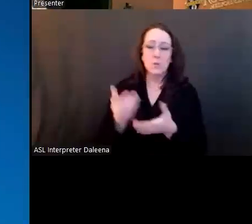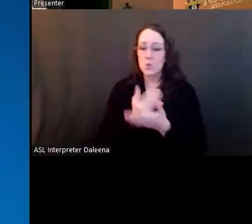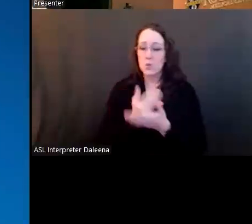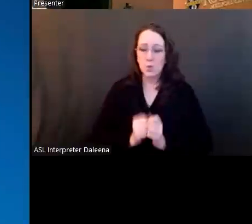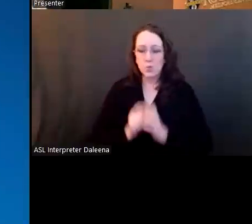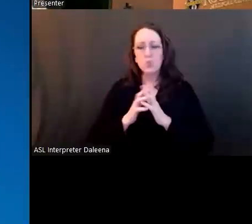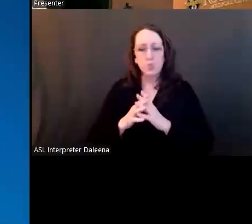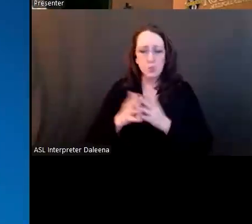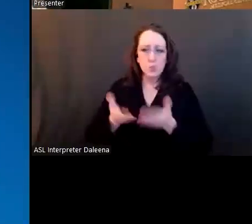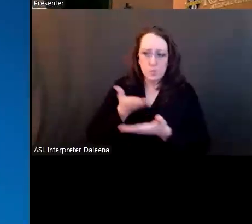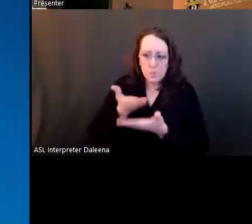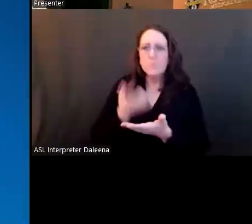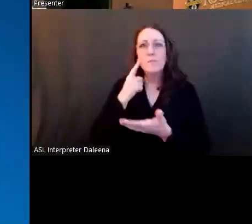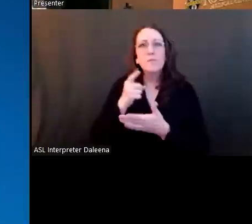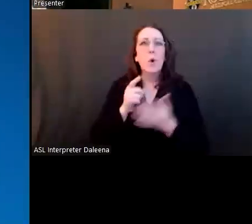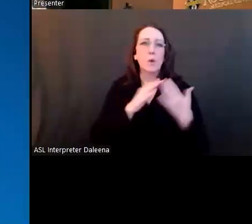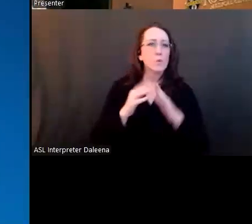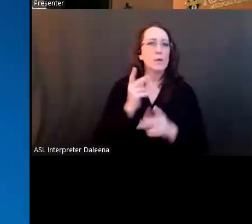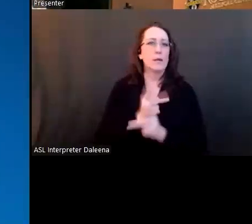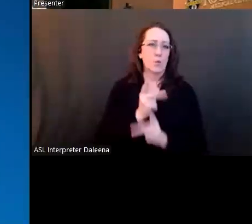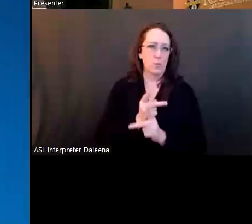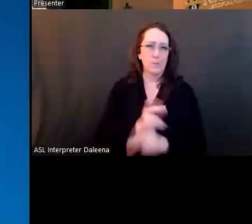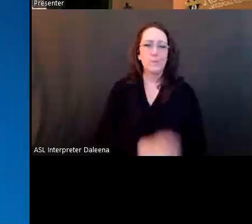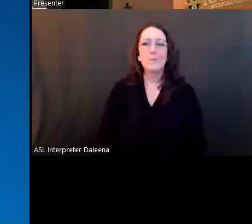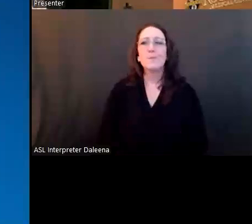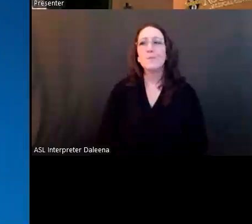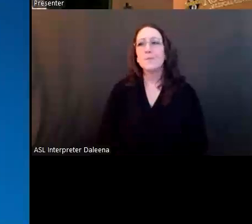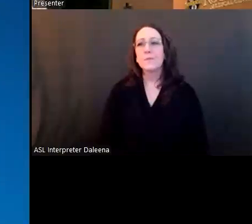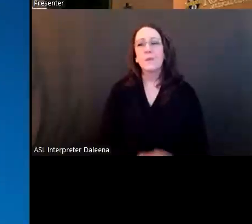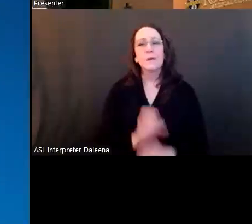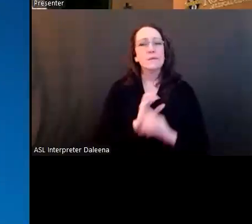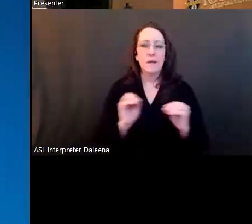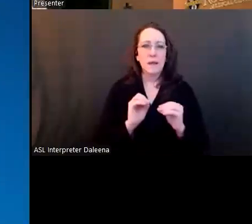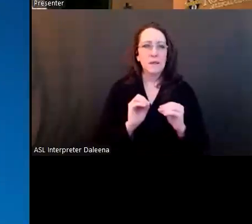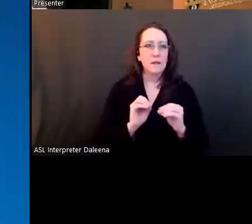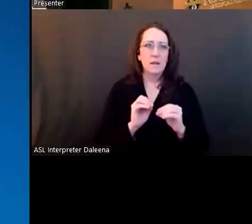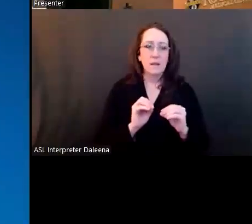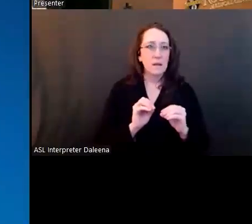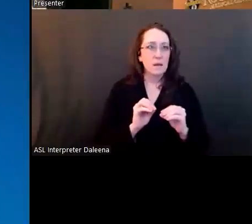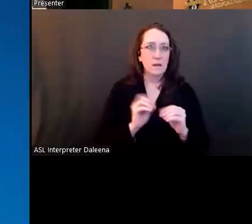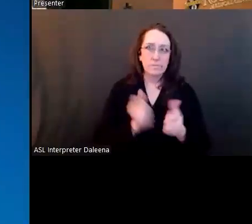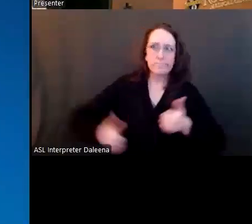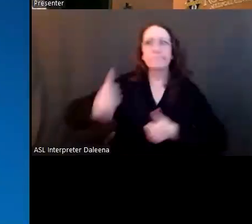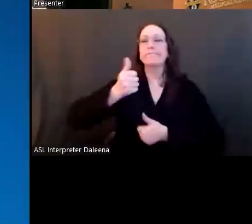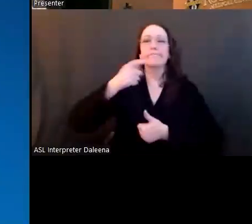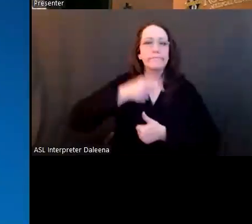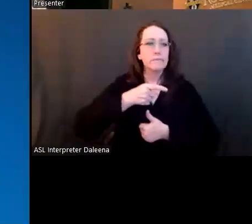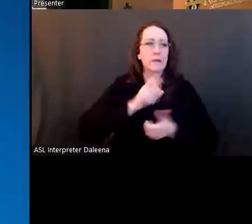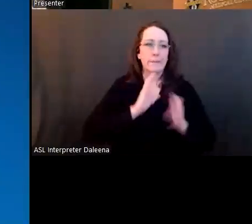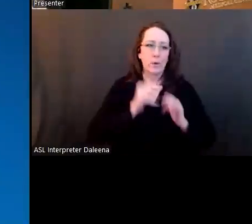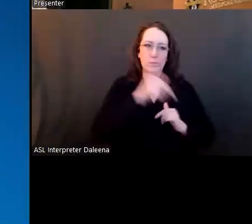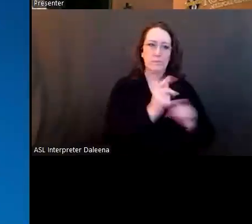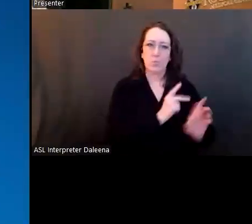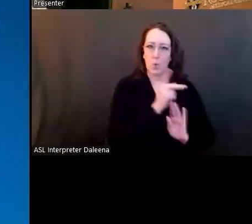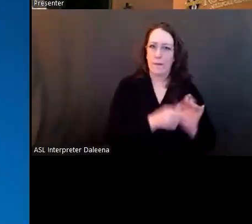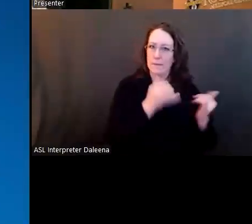interventions for community care. And there is nothing greater than this kind of program that you'll hear about today to